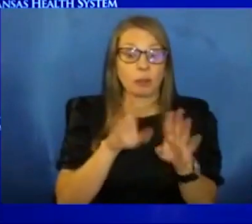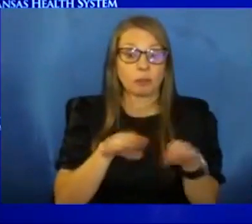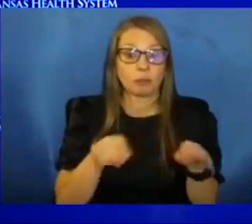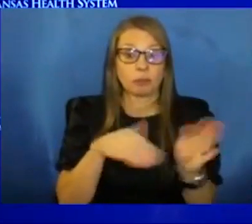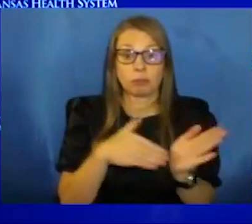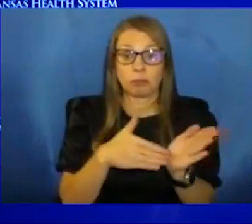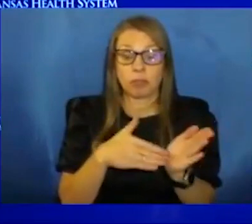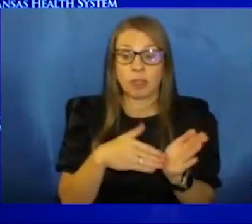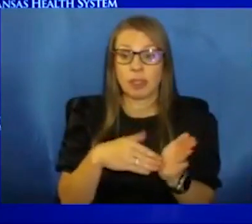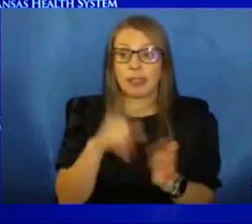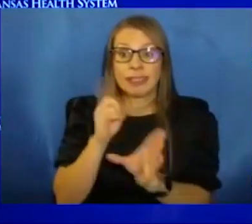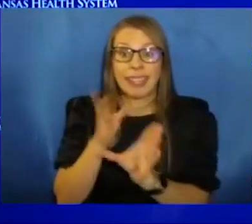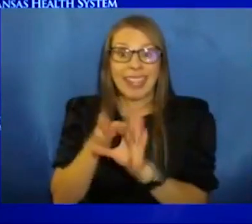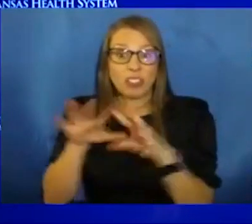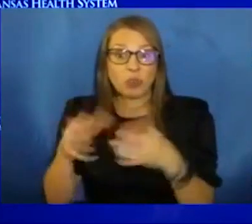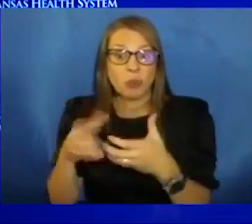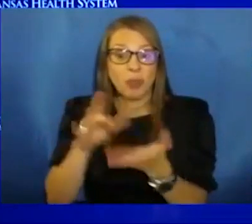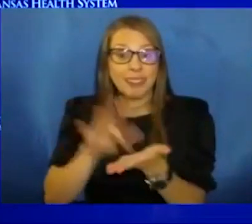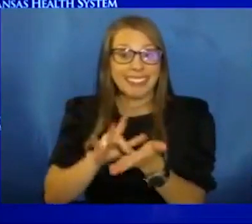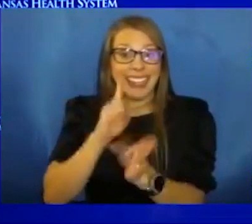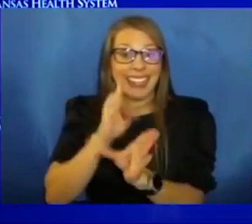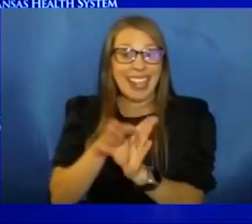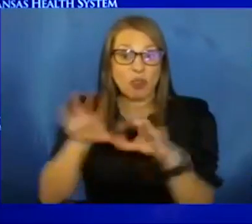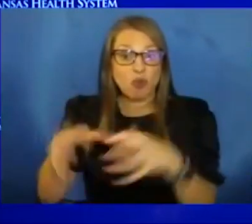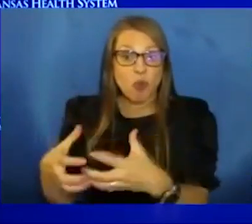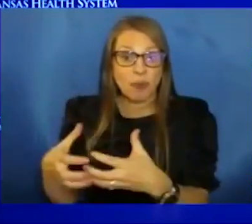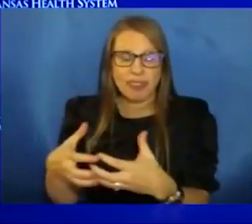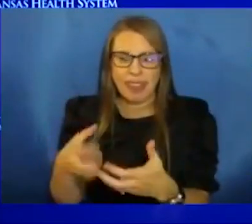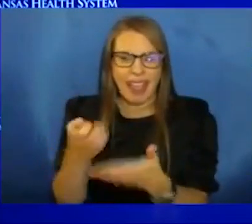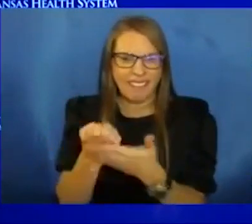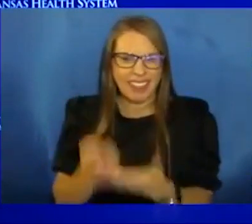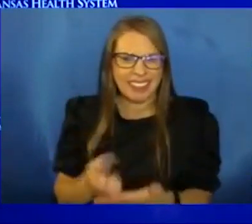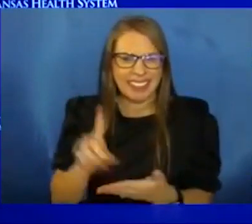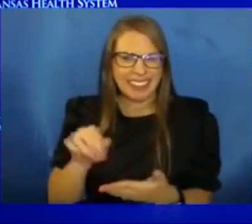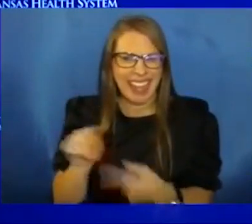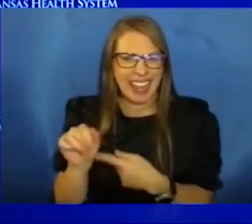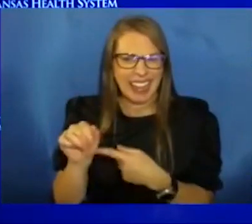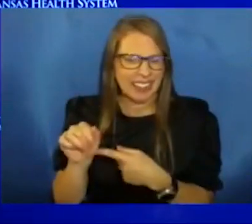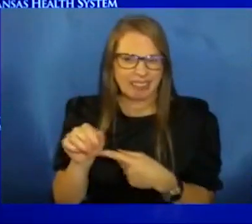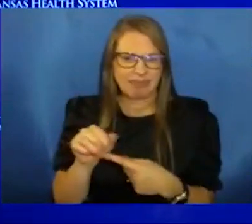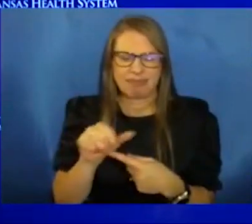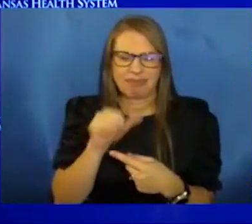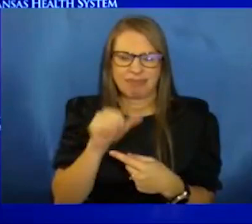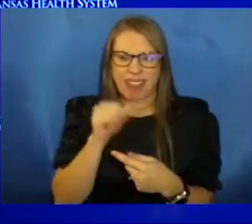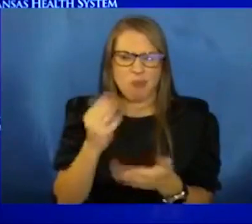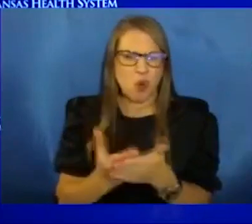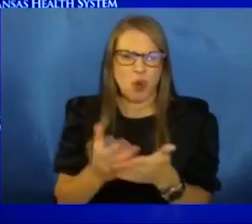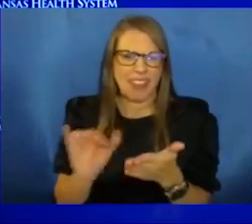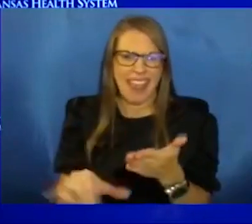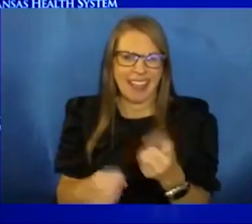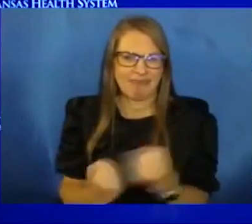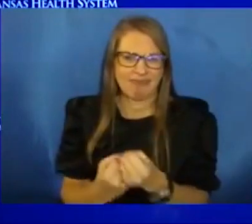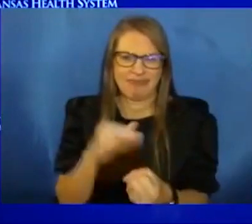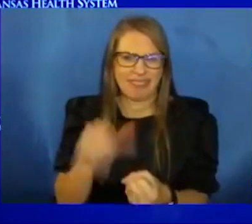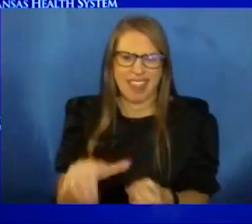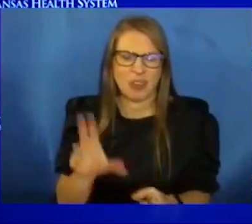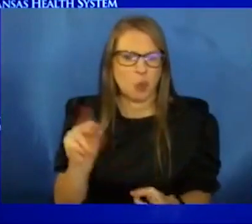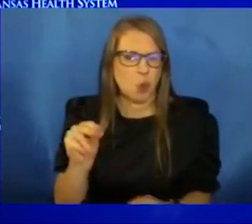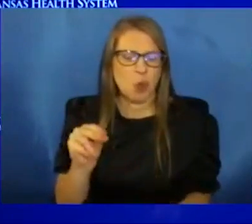not true. You know, how are your kids doing? They're good. They're resilient, and they've managed